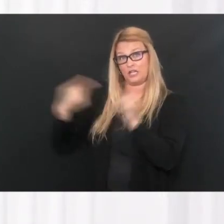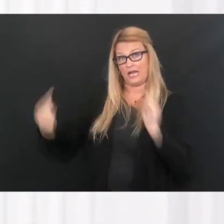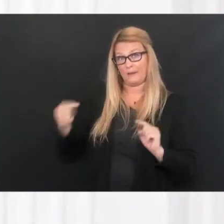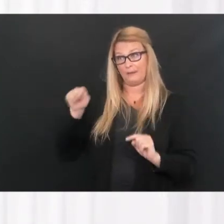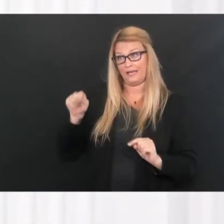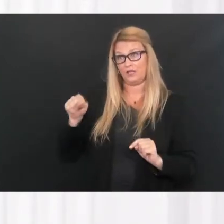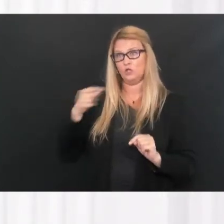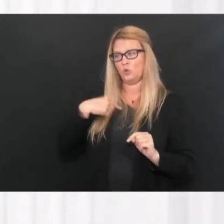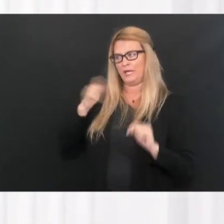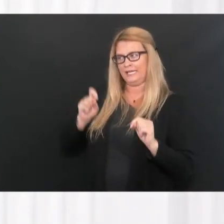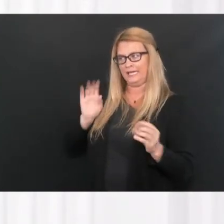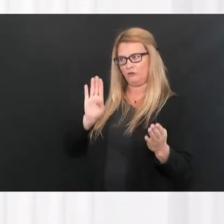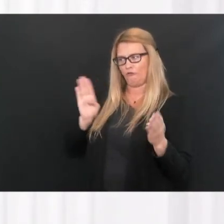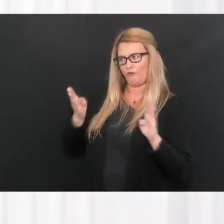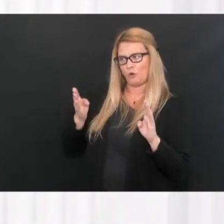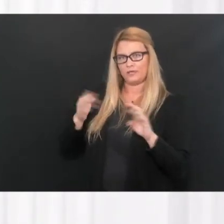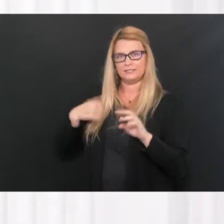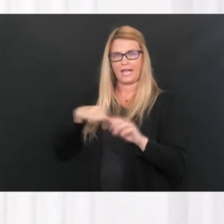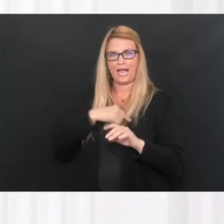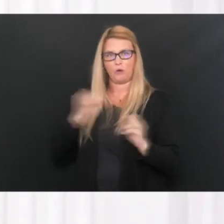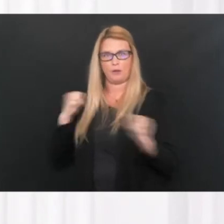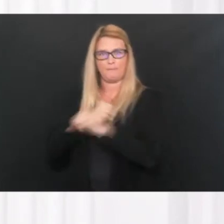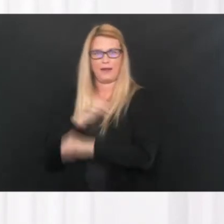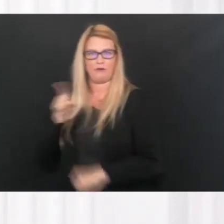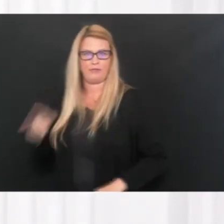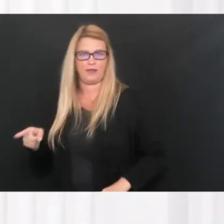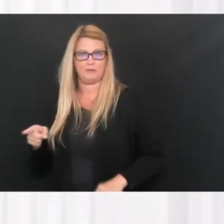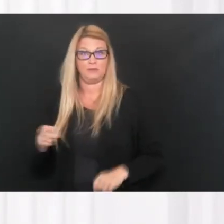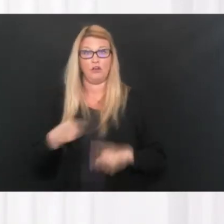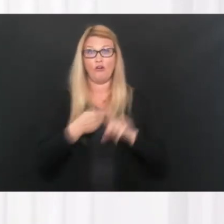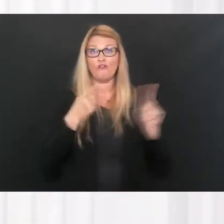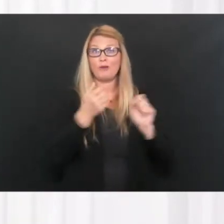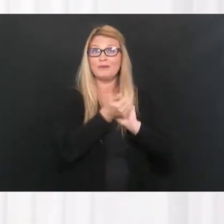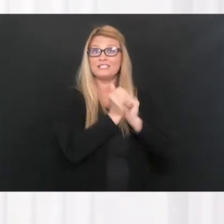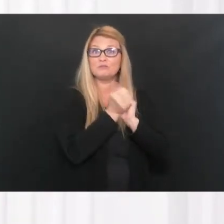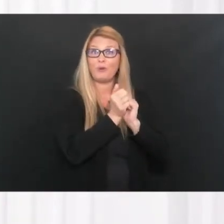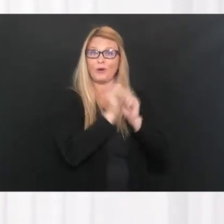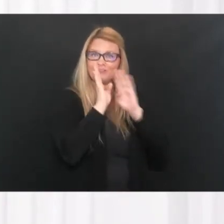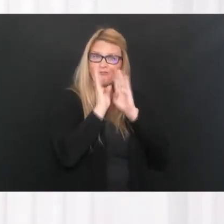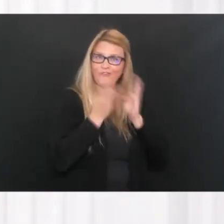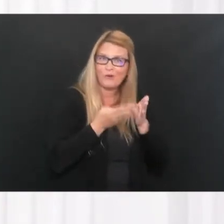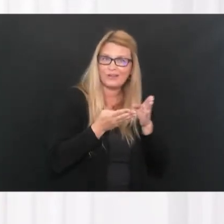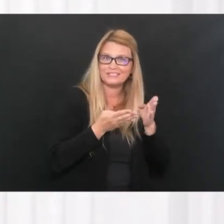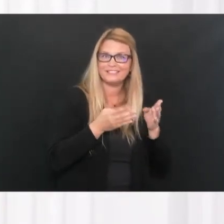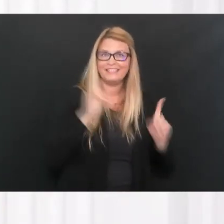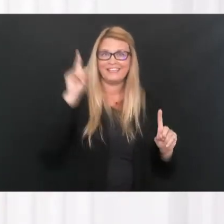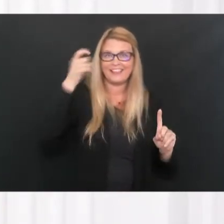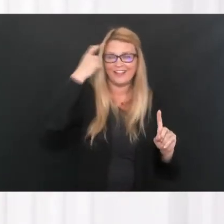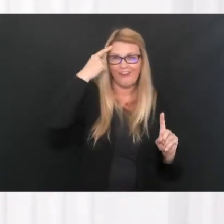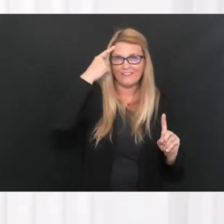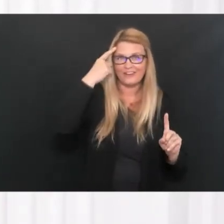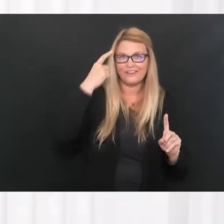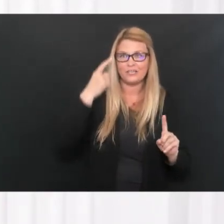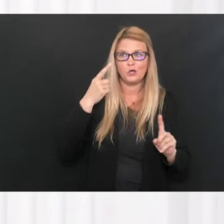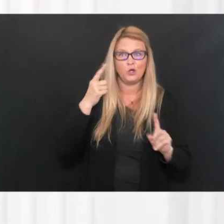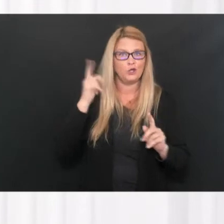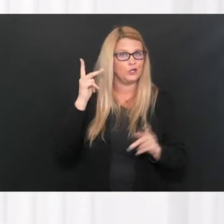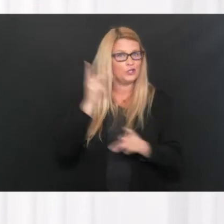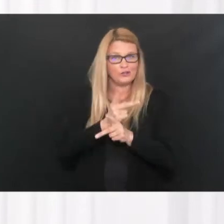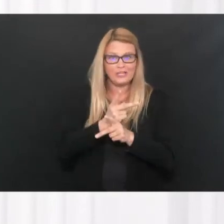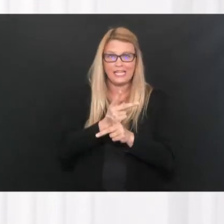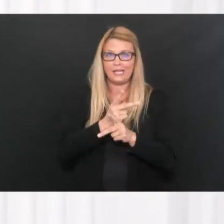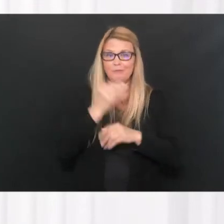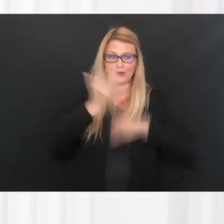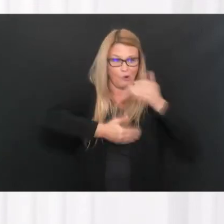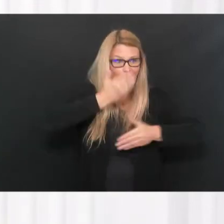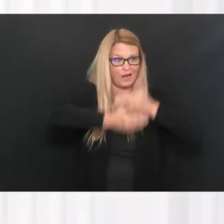the changing enemy. Number two, from the sports side of things, and governor would tell you, you keep running the same play as